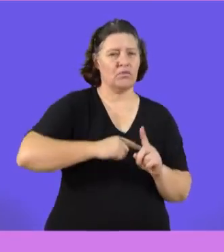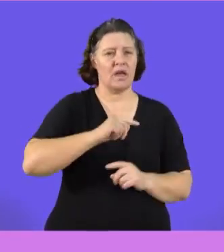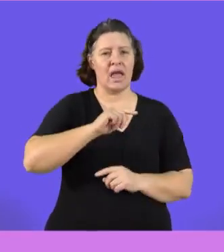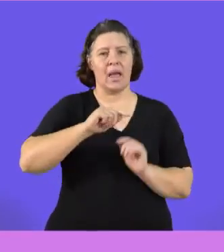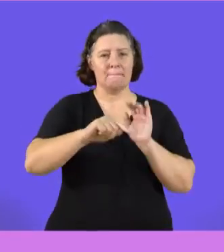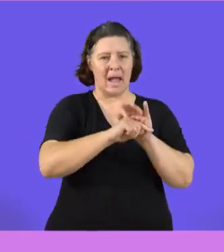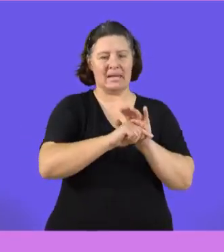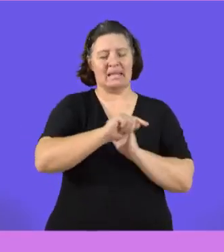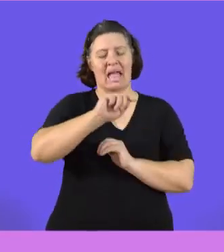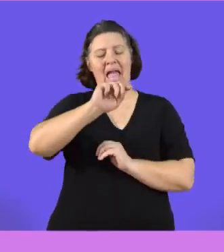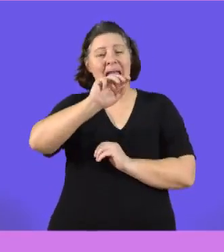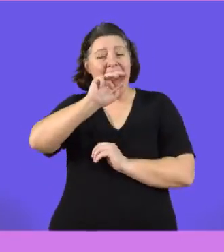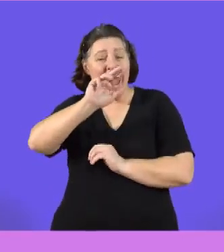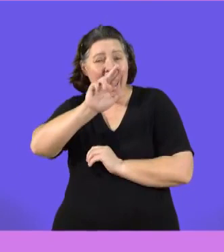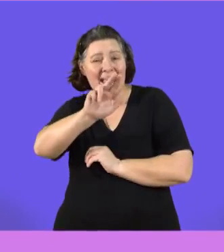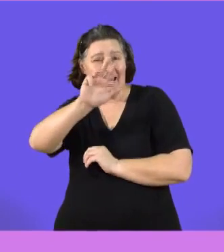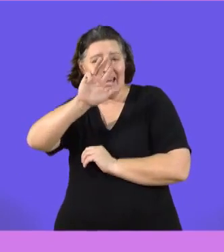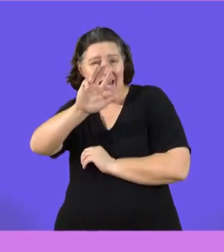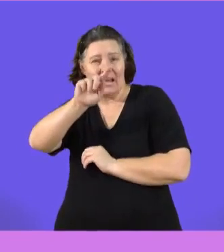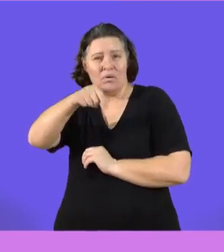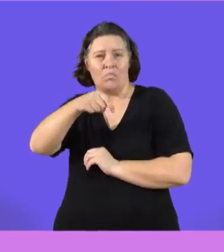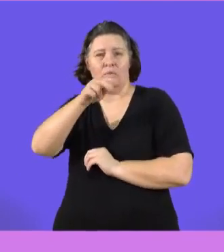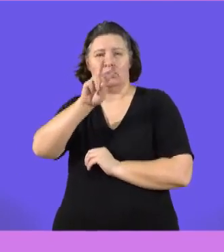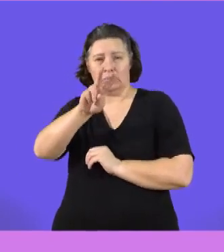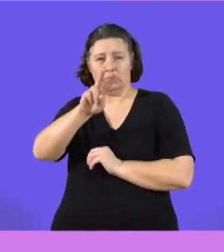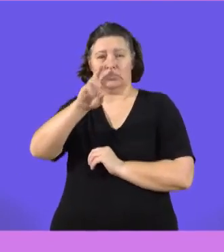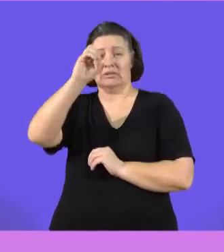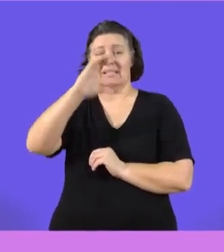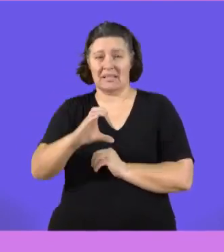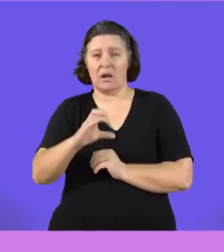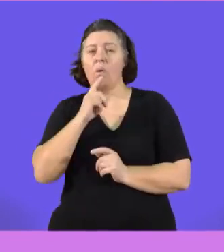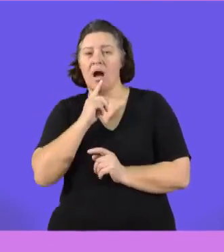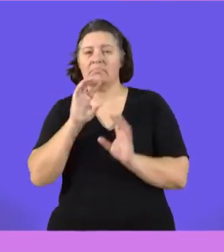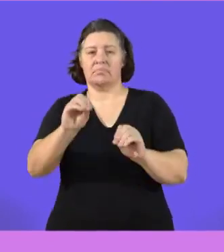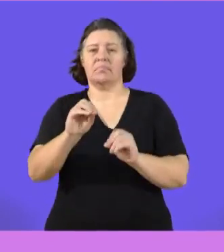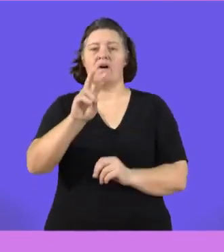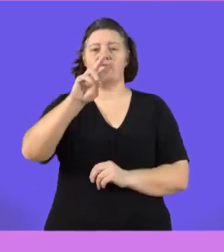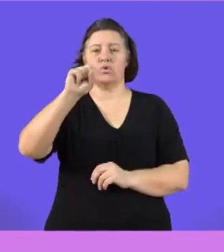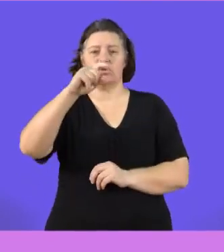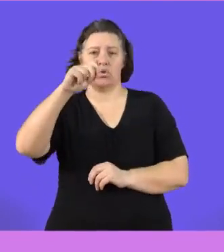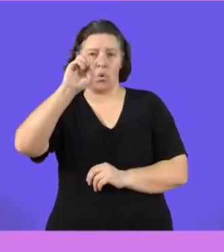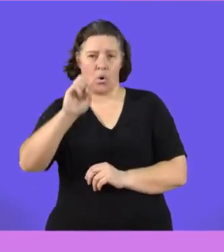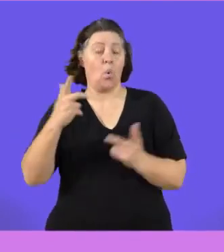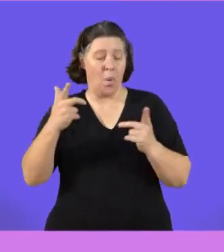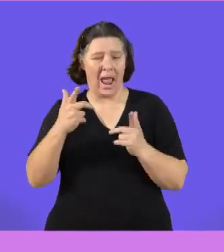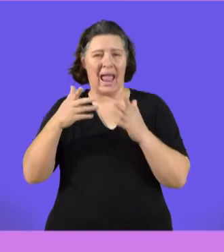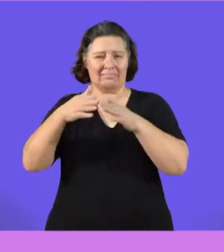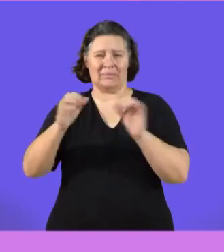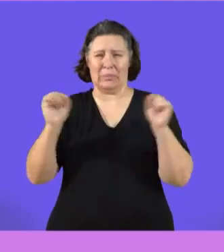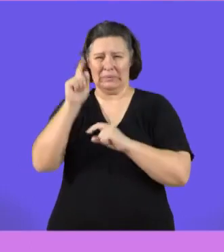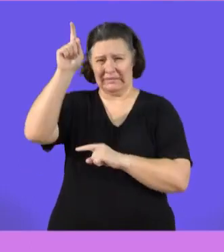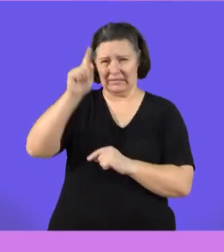89.2 degrees Celsius was recorded in Vostok, Antarctica on 21 of July 1983 by ground